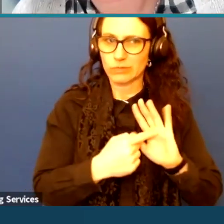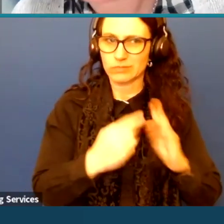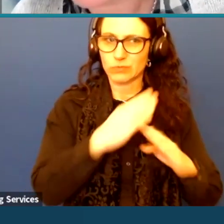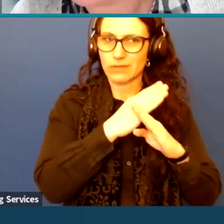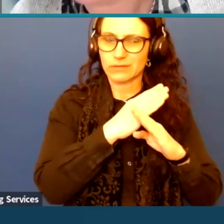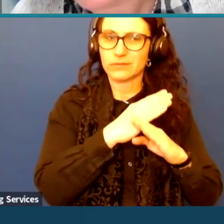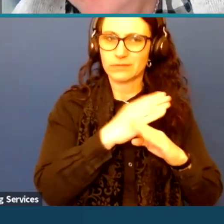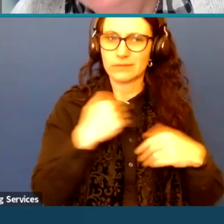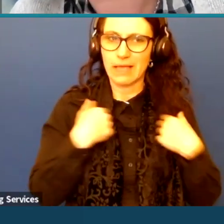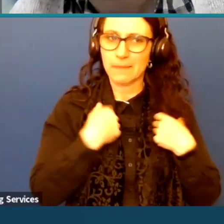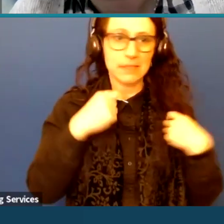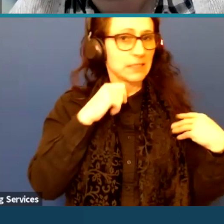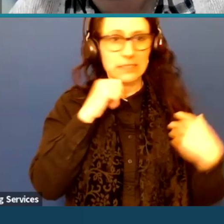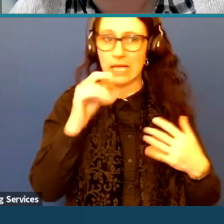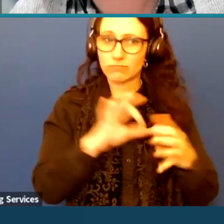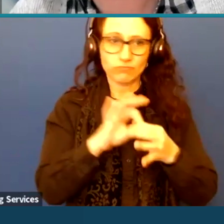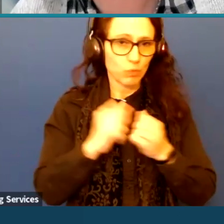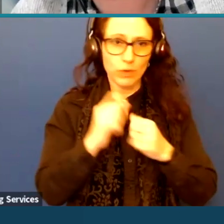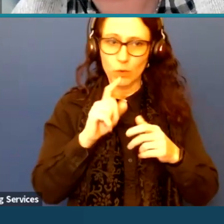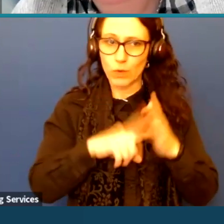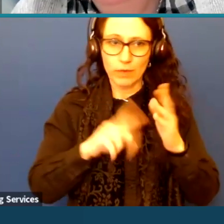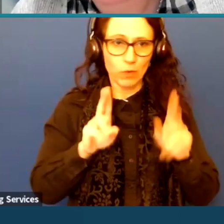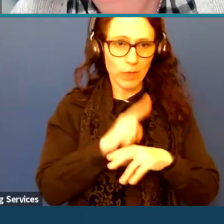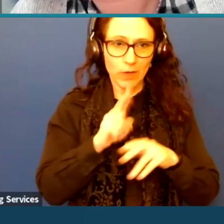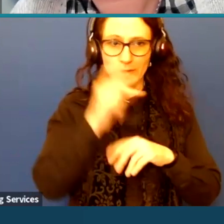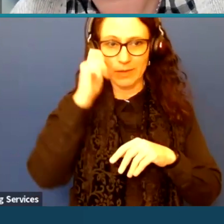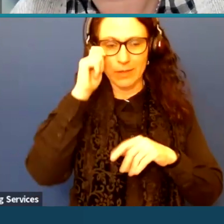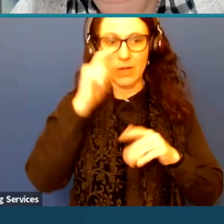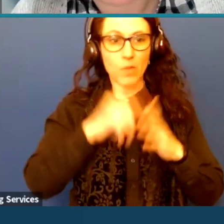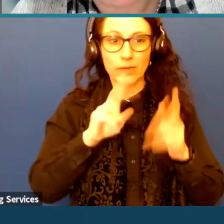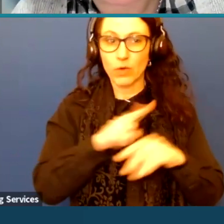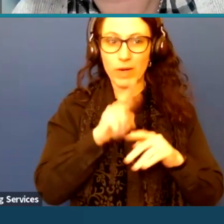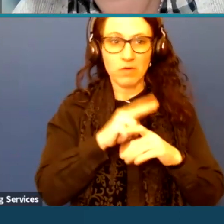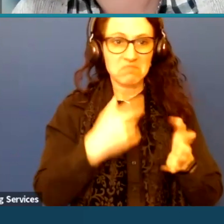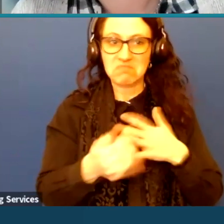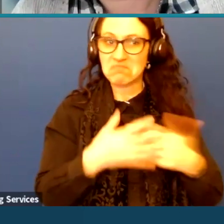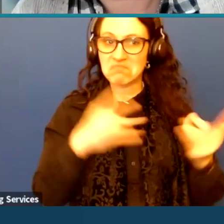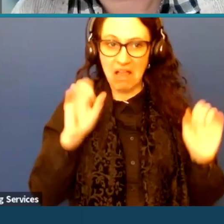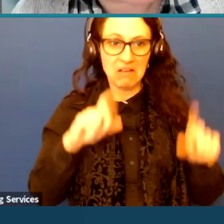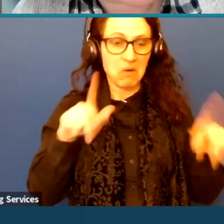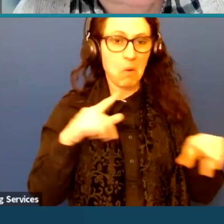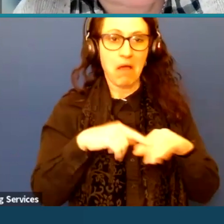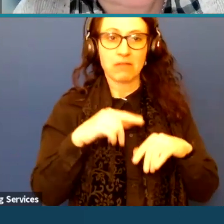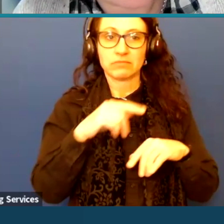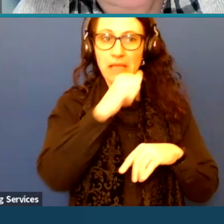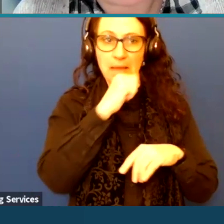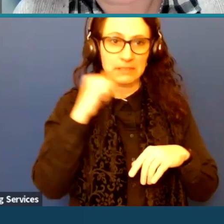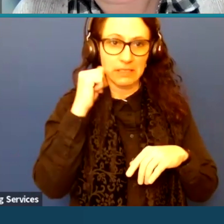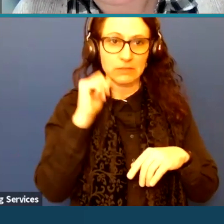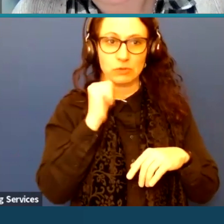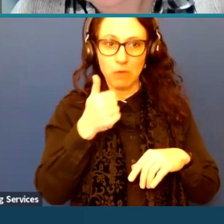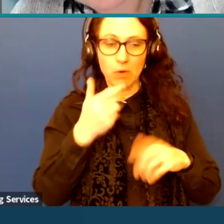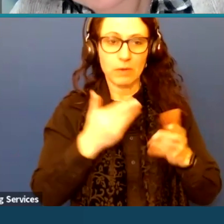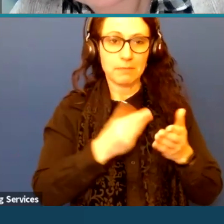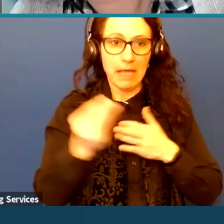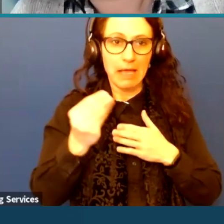law. It has nothing to do with what they're wearing. What they're wearing is irrelevant. I can go on Amazon tomorrow and buy a service animal vest for my